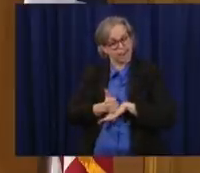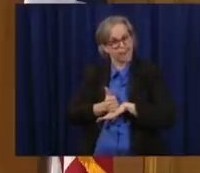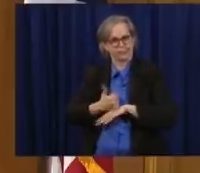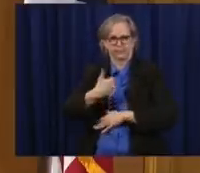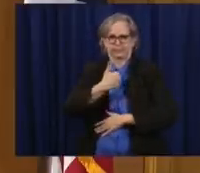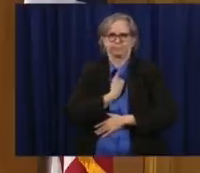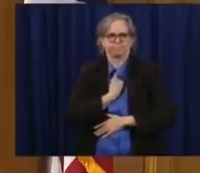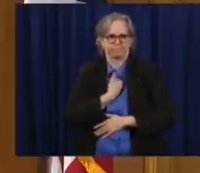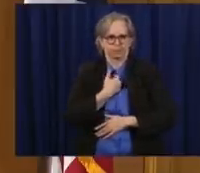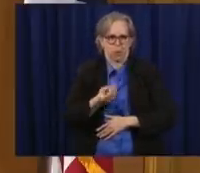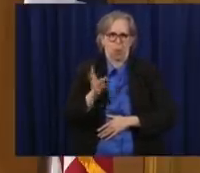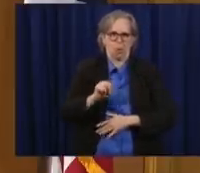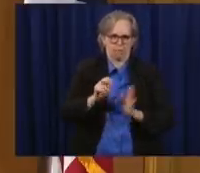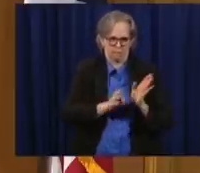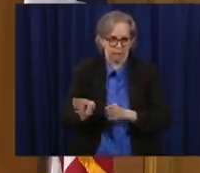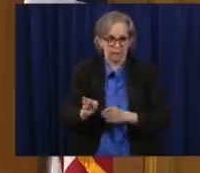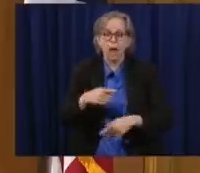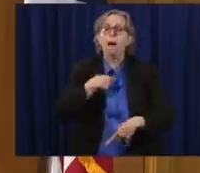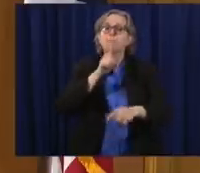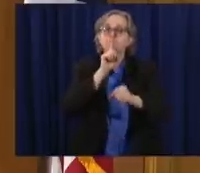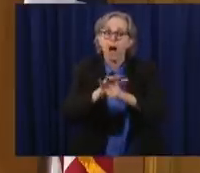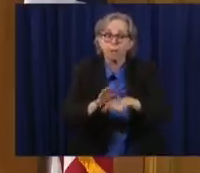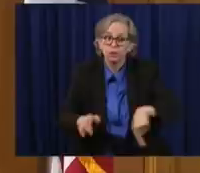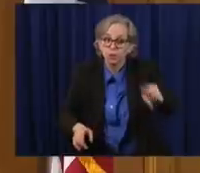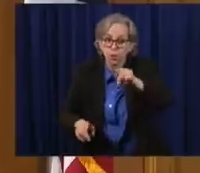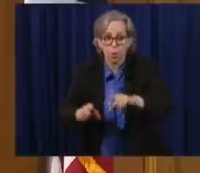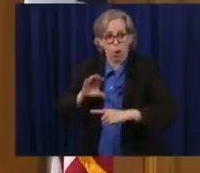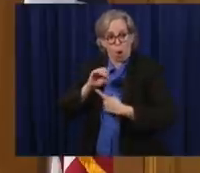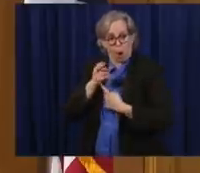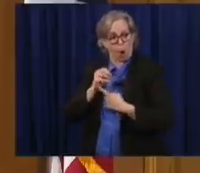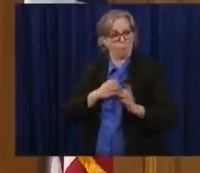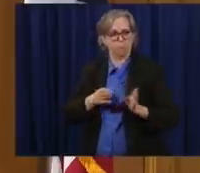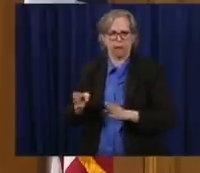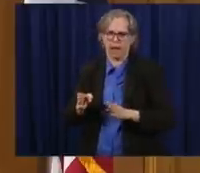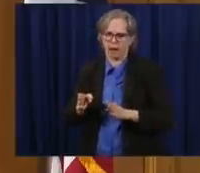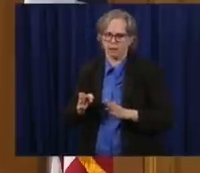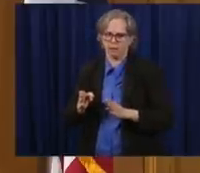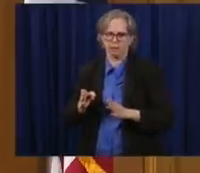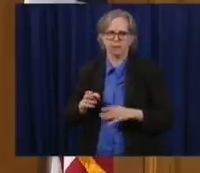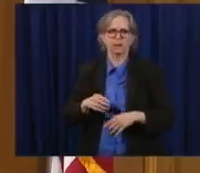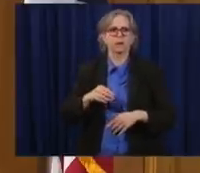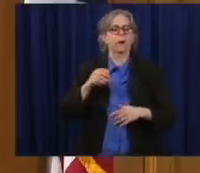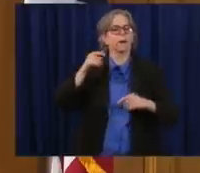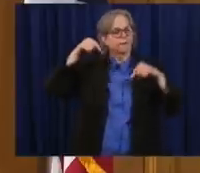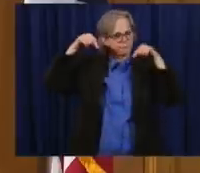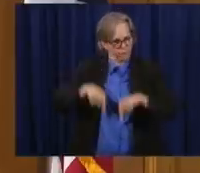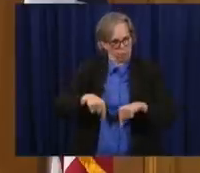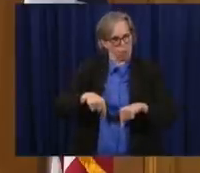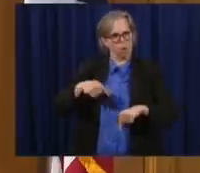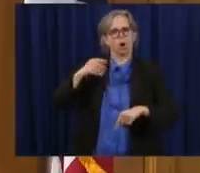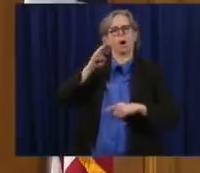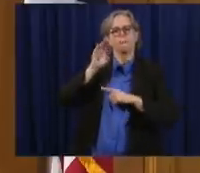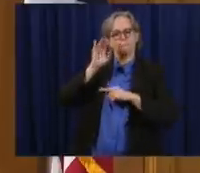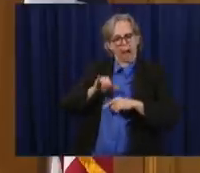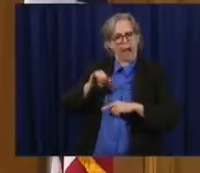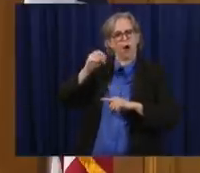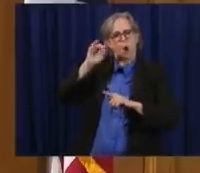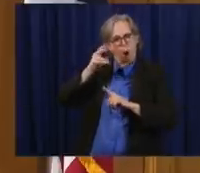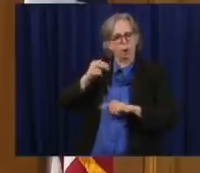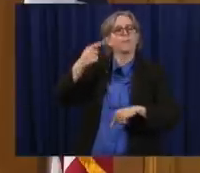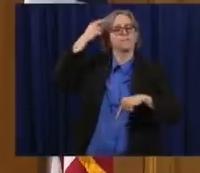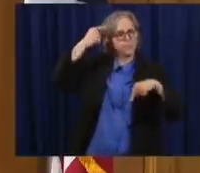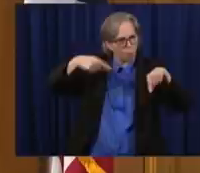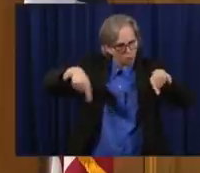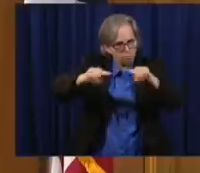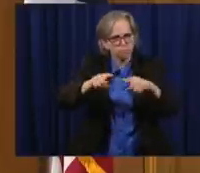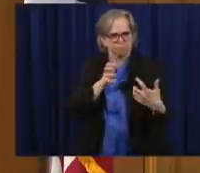can just assure you that Ohio's plan is going to be by Ohioans for Ohioans, because of the fact that we